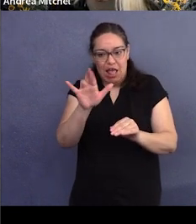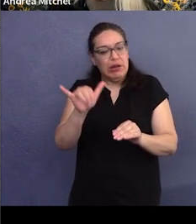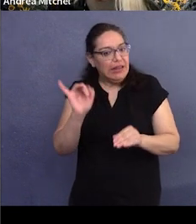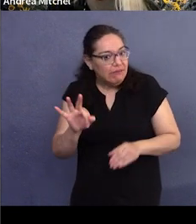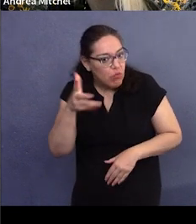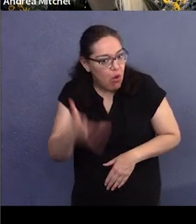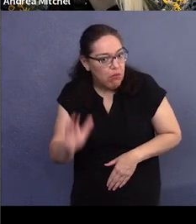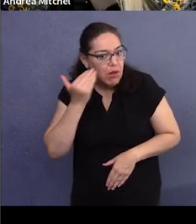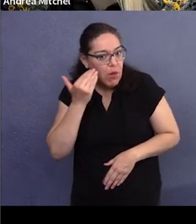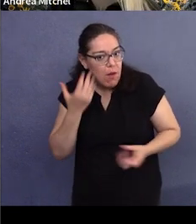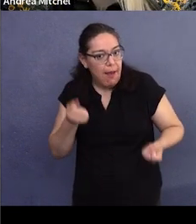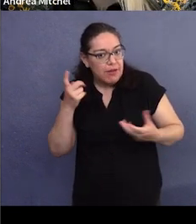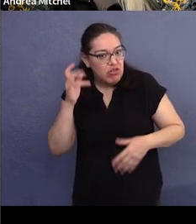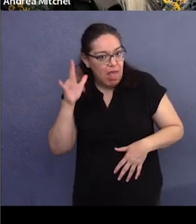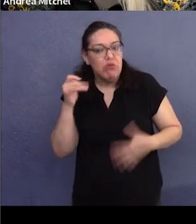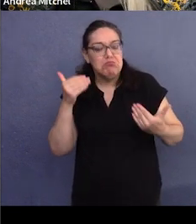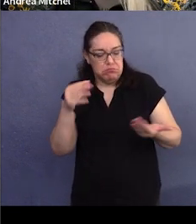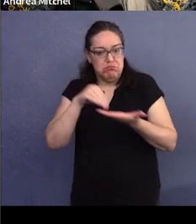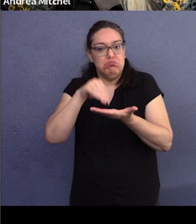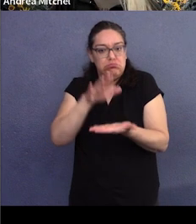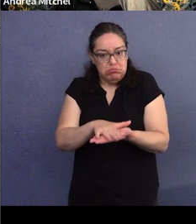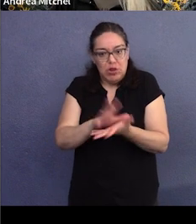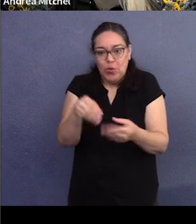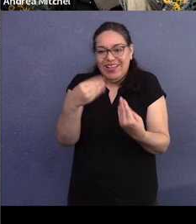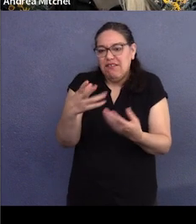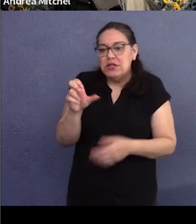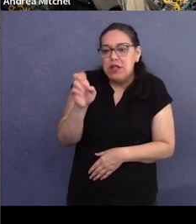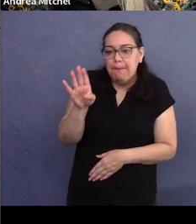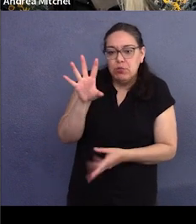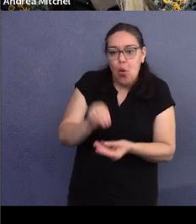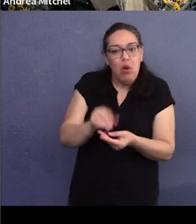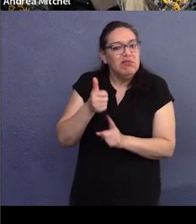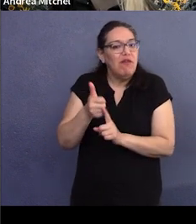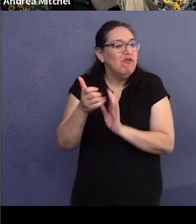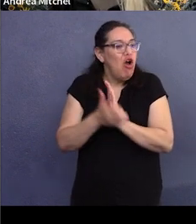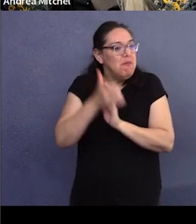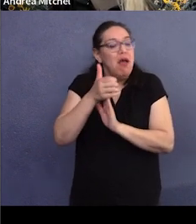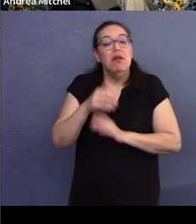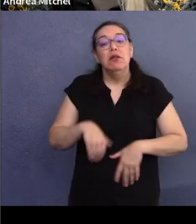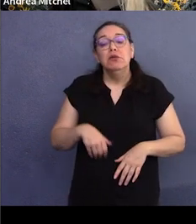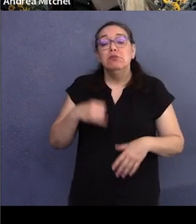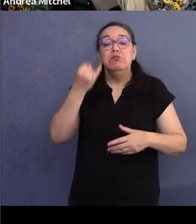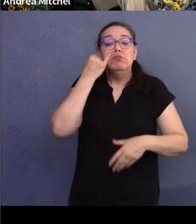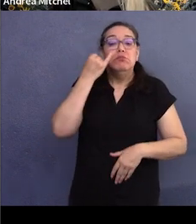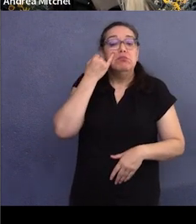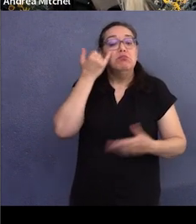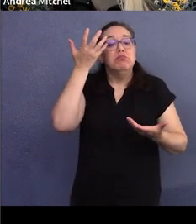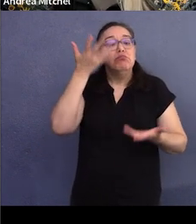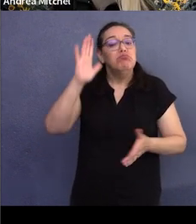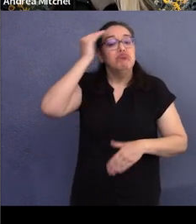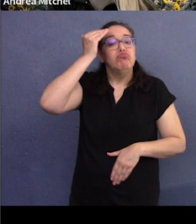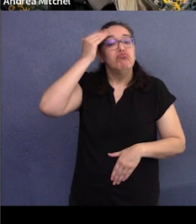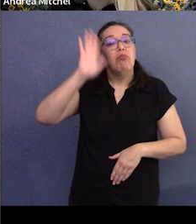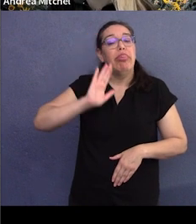salary is, then that will give you a subtotal. It will automatically do it for you. So let's say you want to pay, say, their salary is going to be